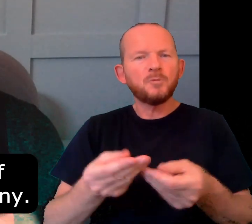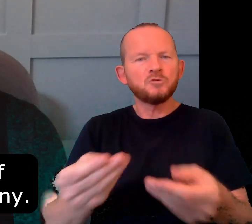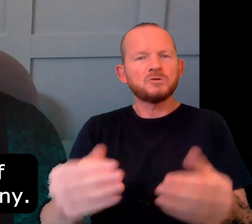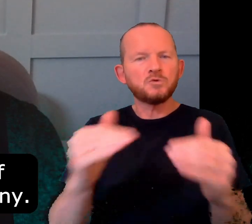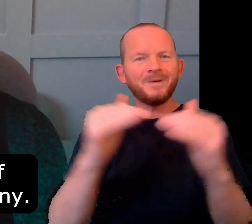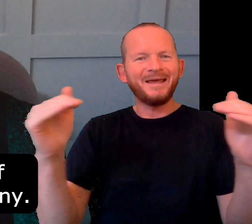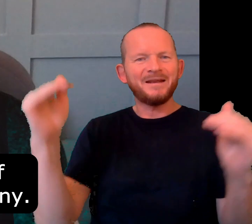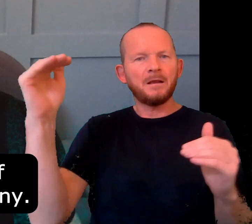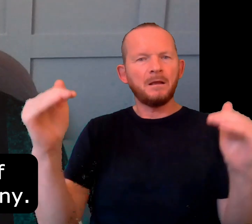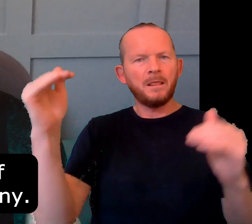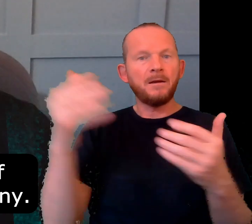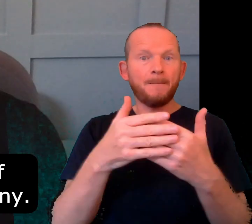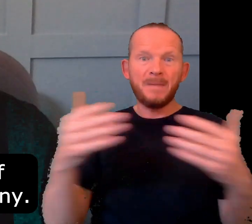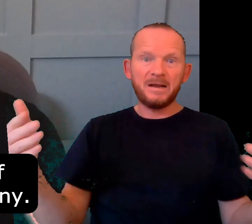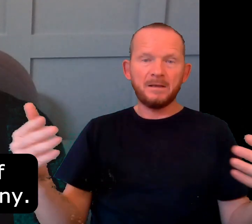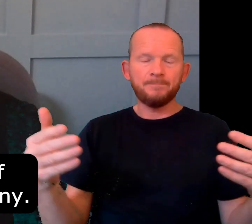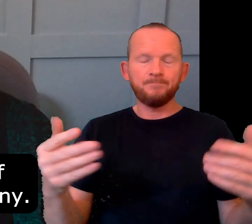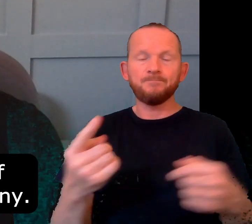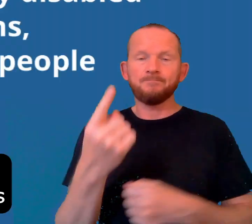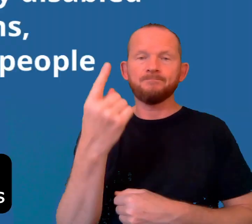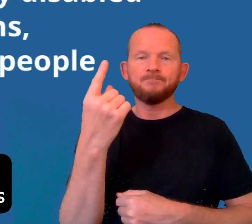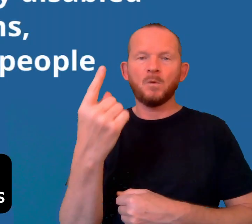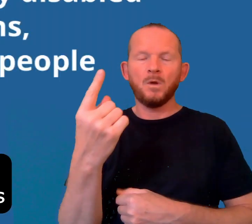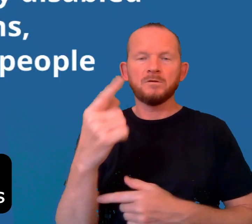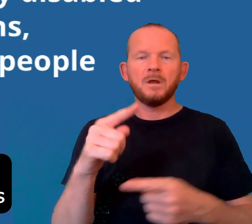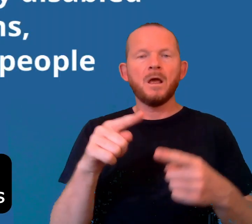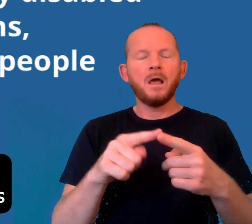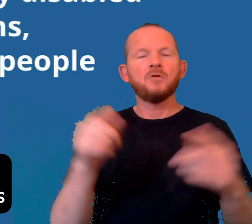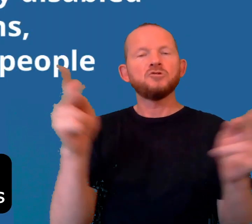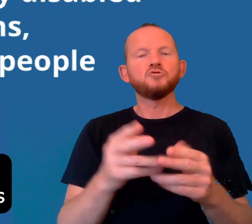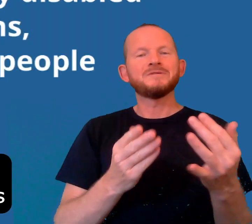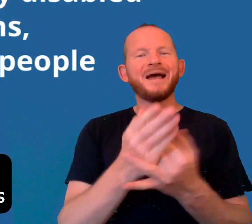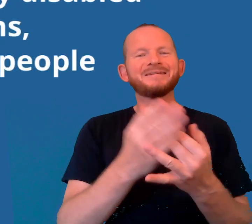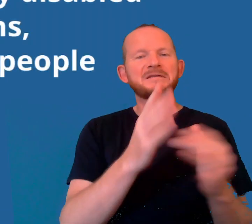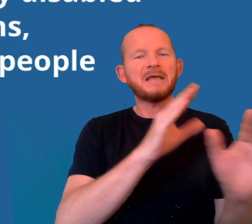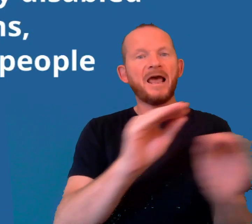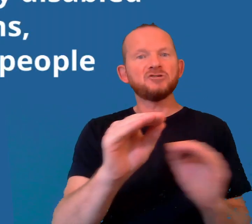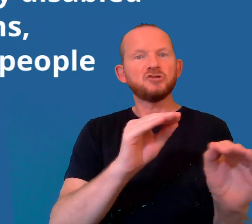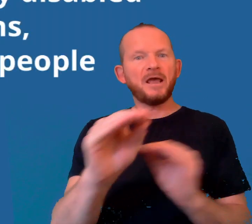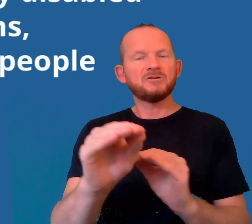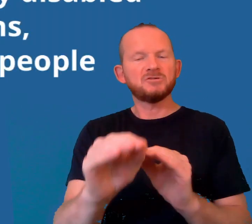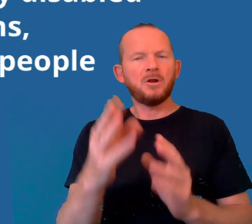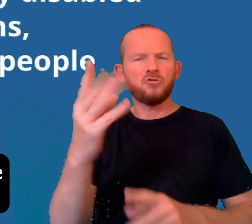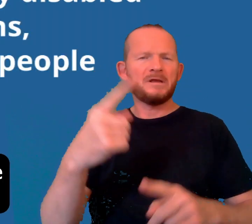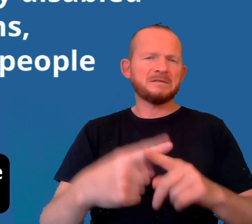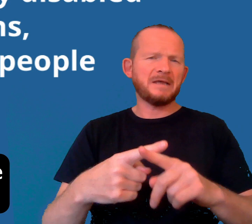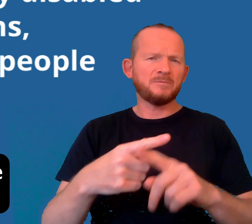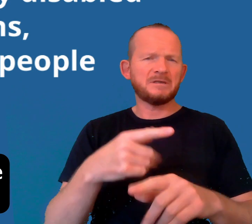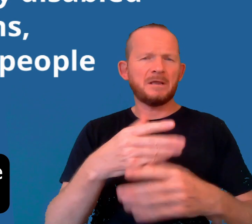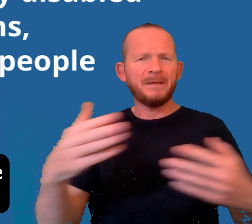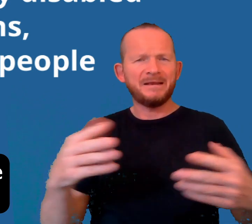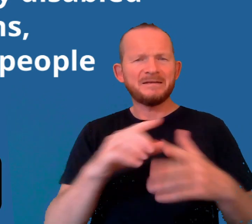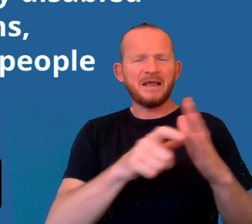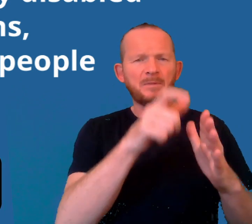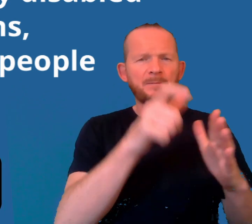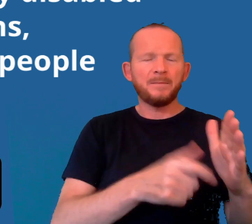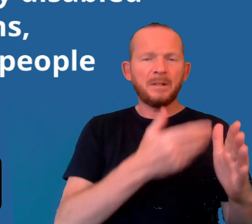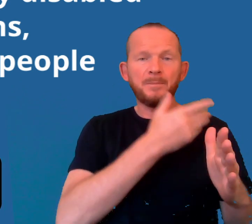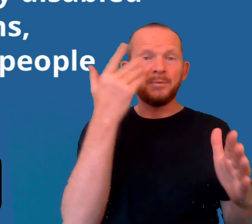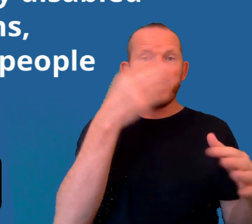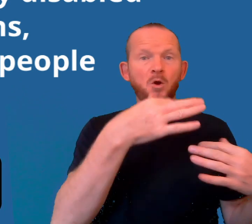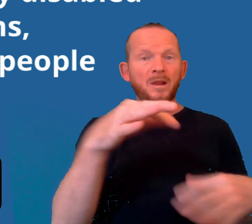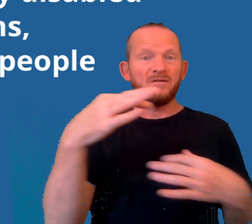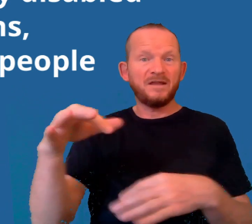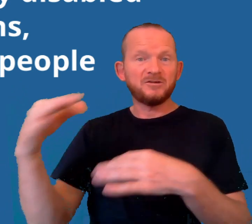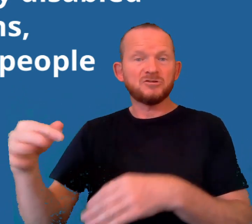contributing to this inequality, of which there are many. One such issue is reduced access to education, with nearly 3 times as many disabled